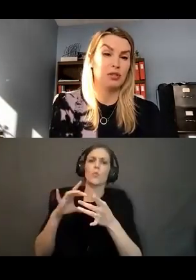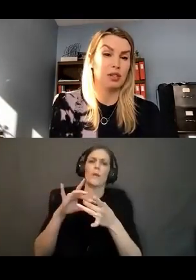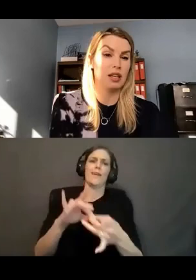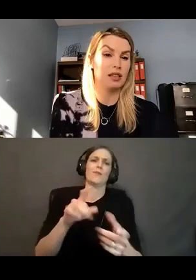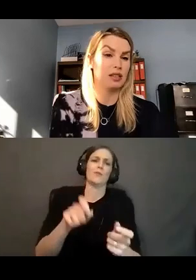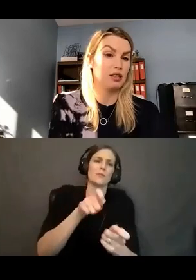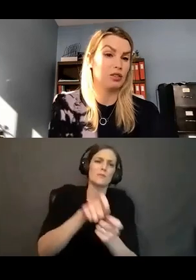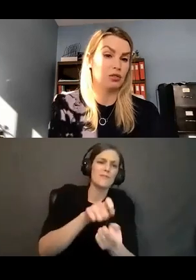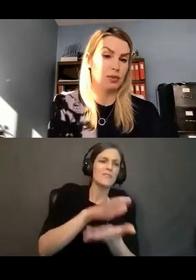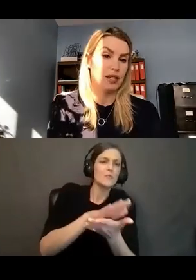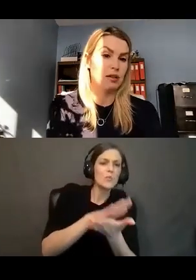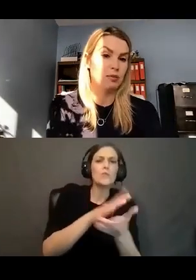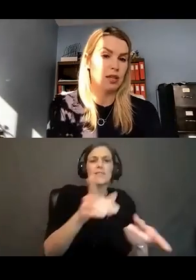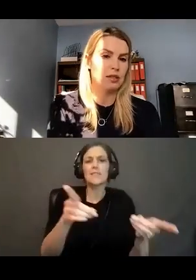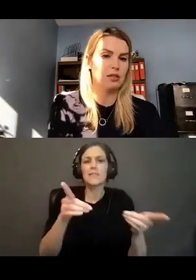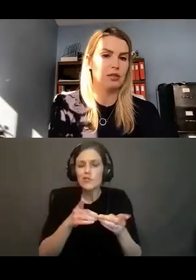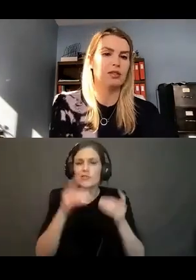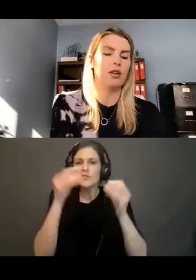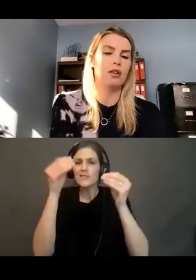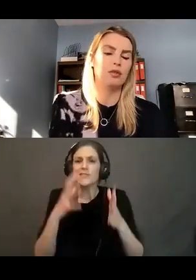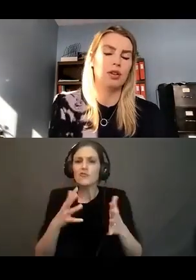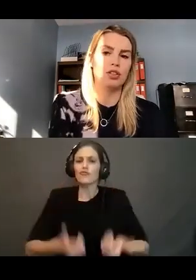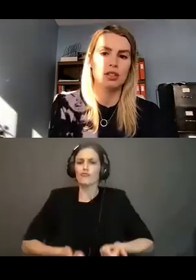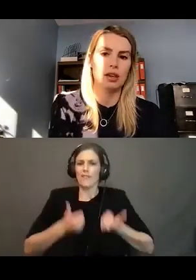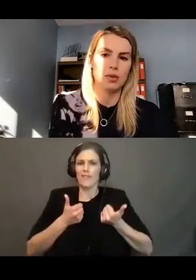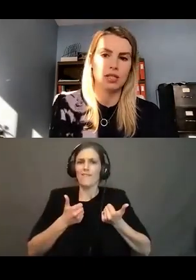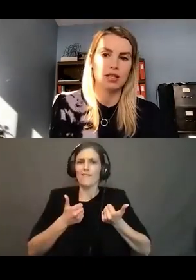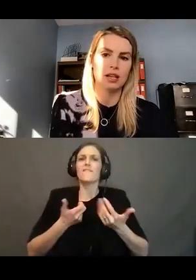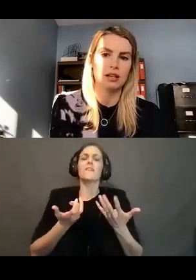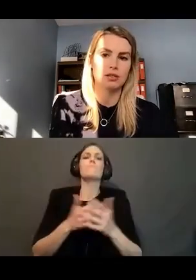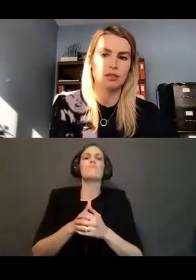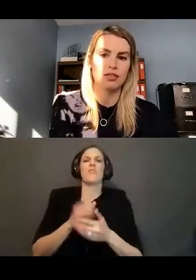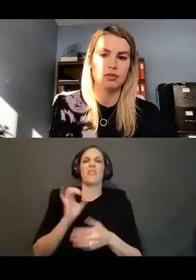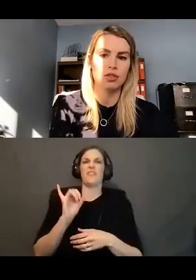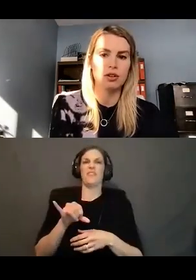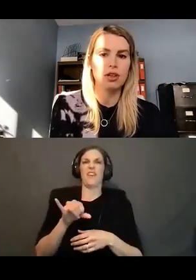and districts that these teachers reside within? So these are all the questions that we seek